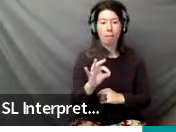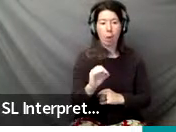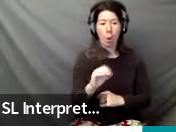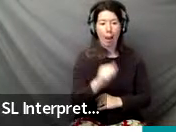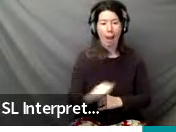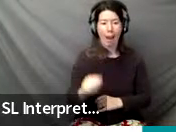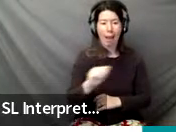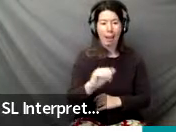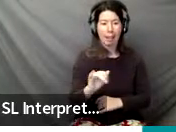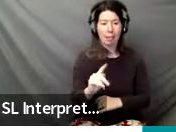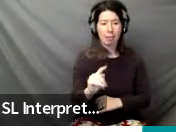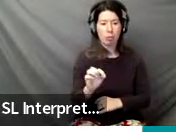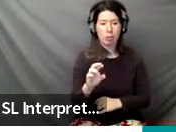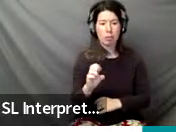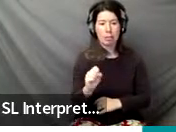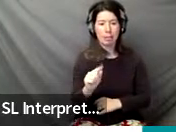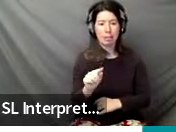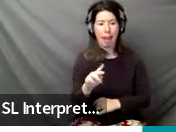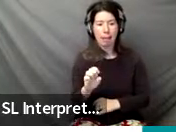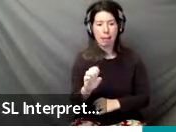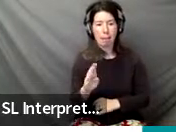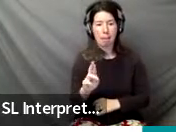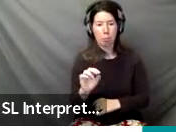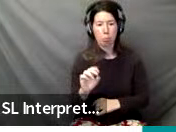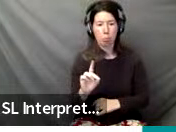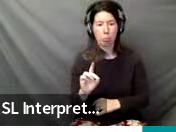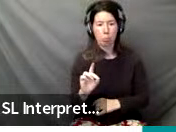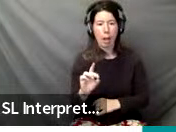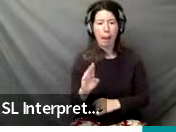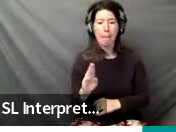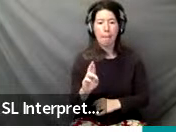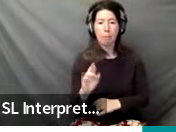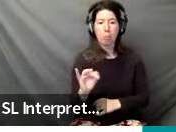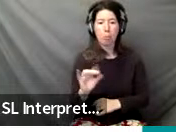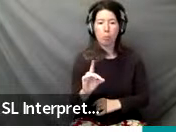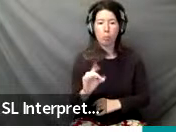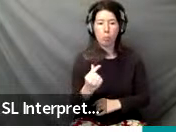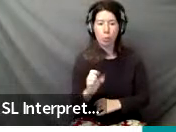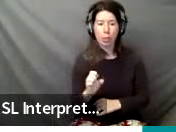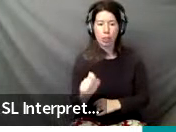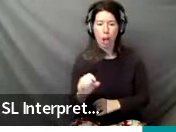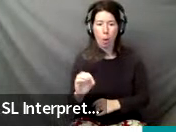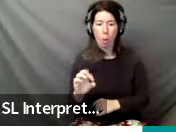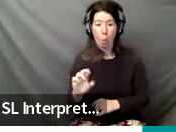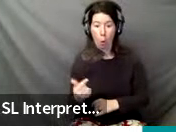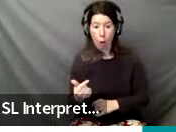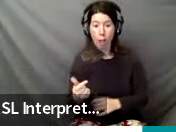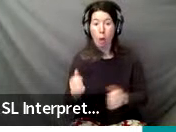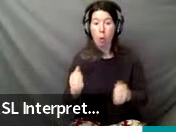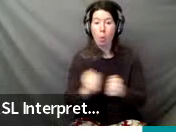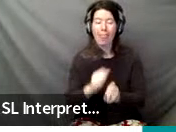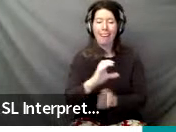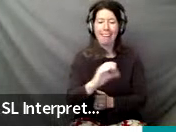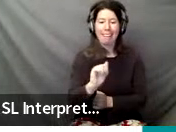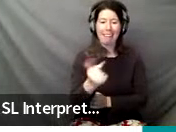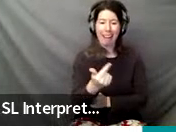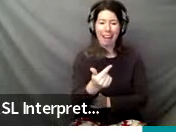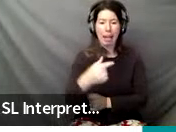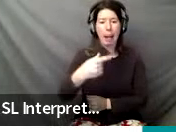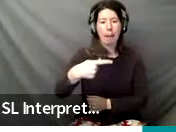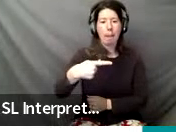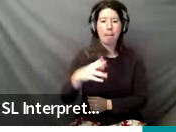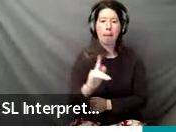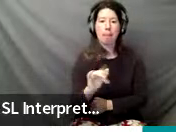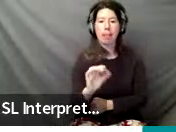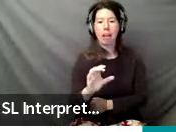info@interstatebridge.org. Please make sure that you address it with the subject line CAG Public Comment so that we're able to provide direct comments